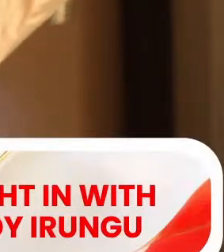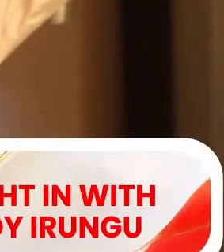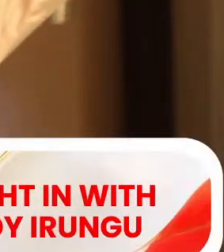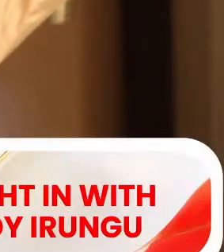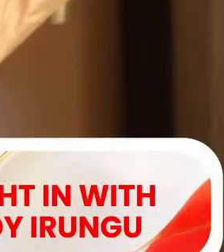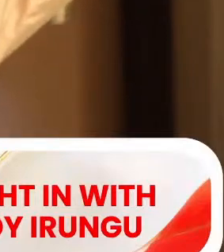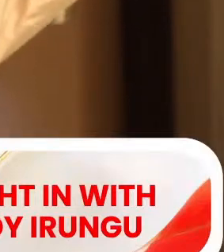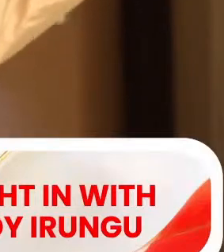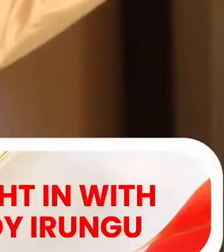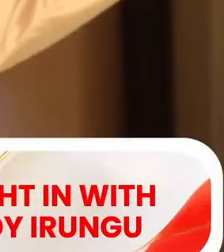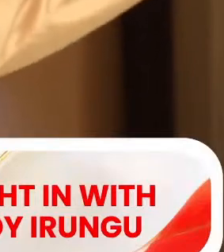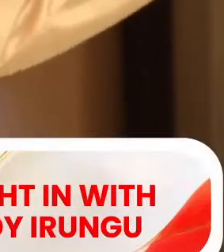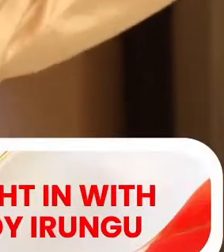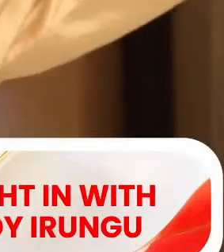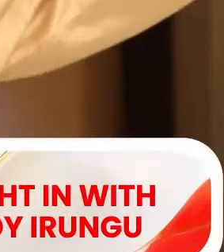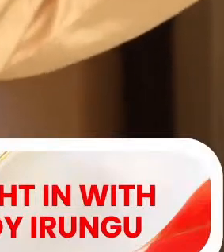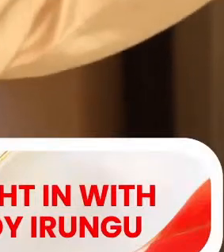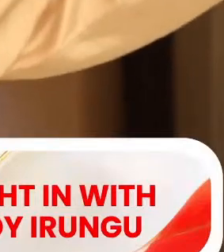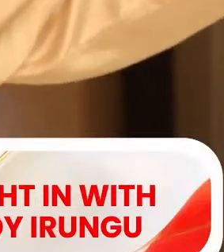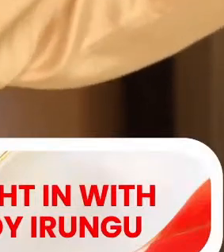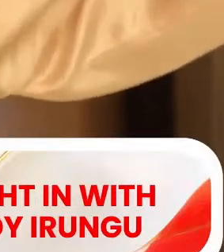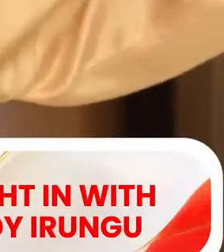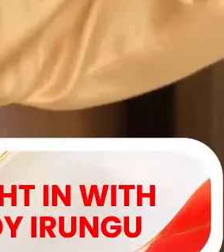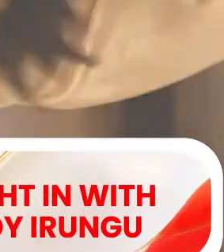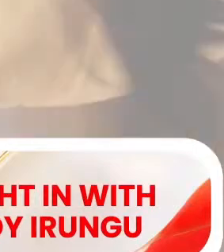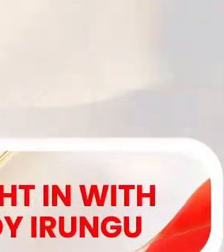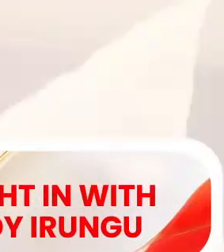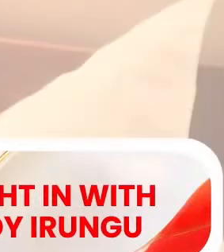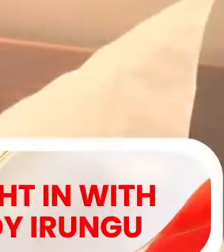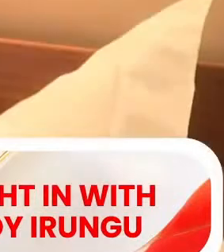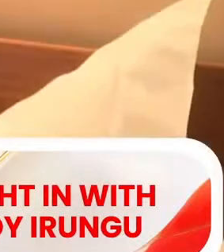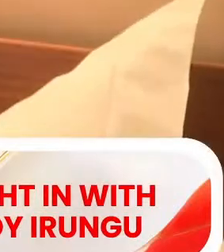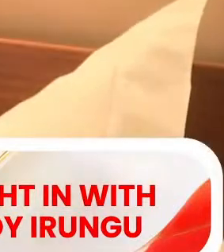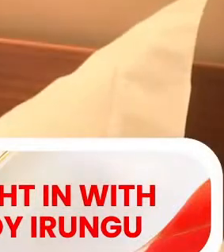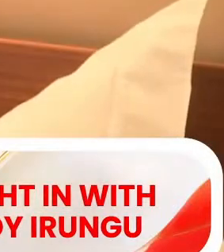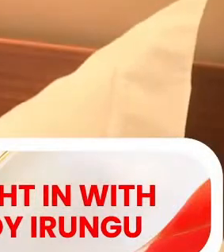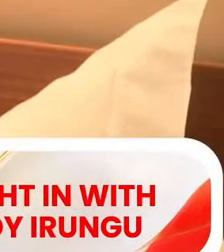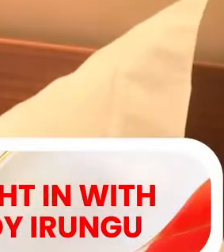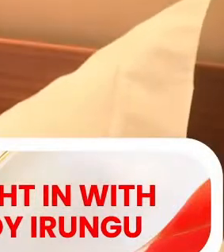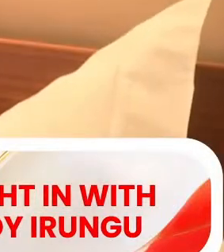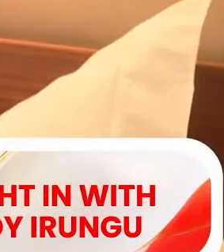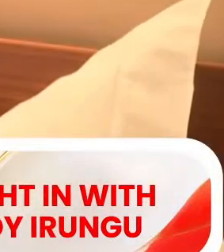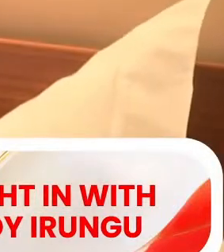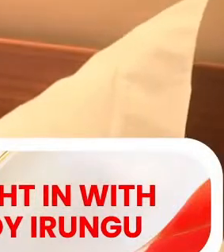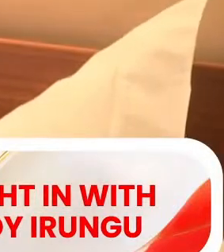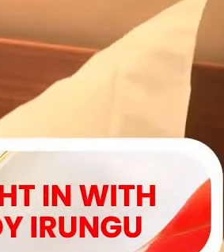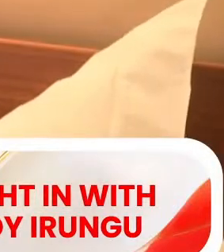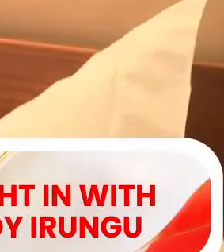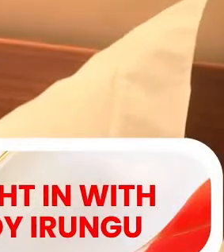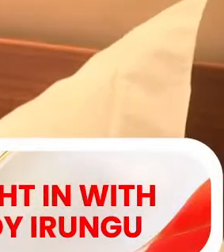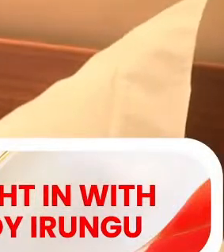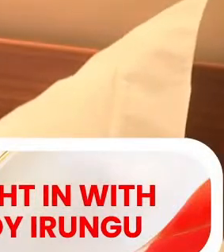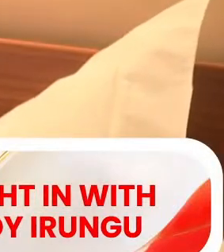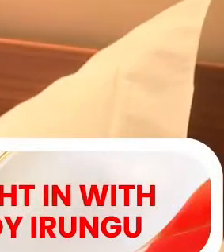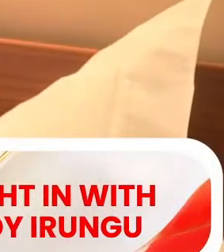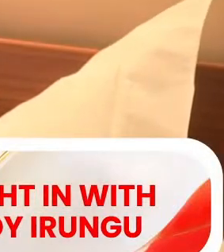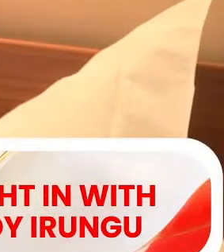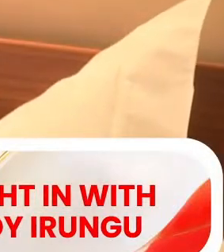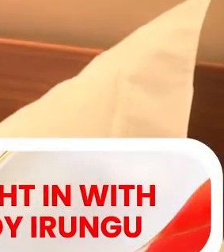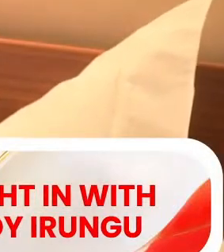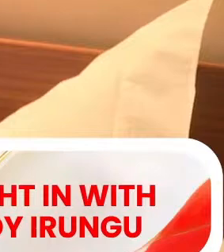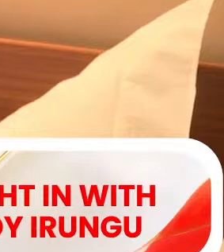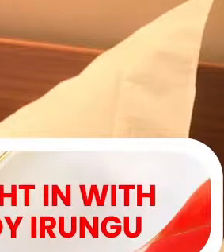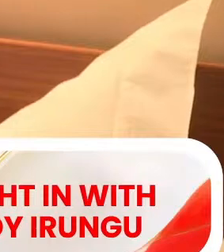stories that not everyone is talking about. This is the only show where we keep it authentic.